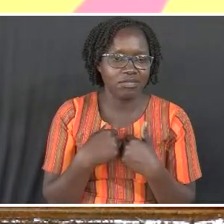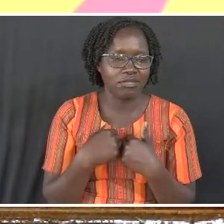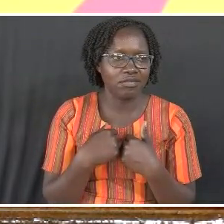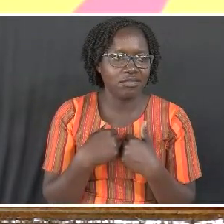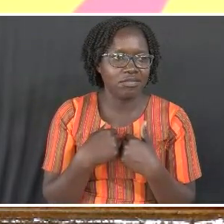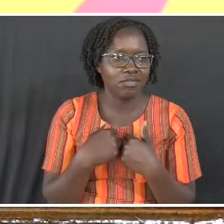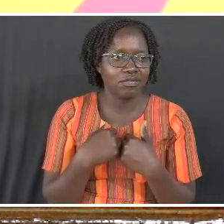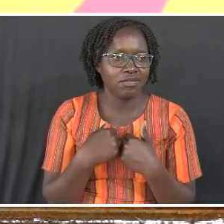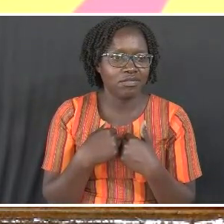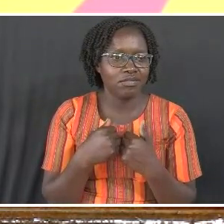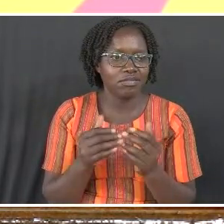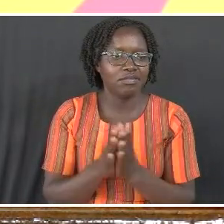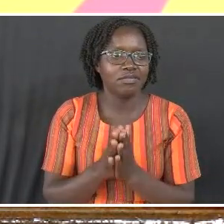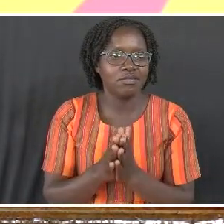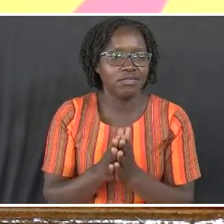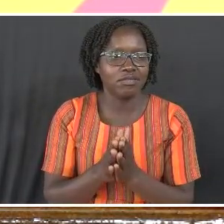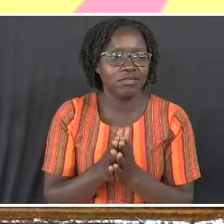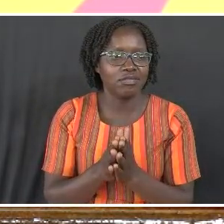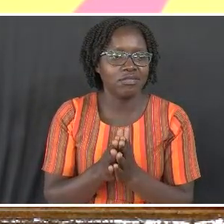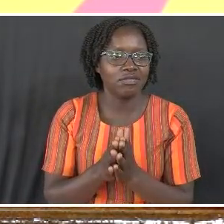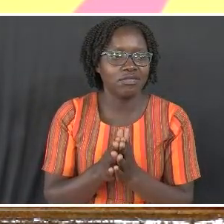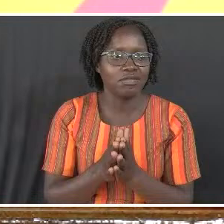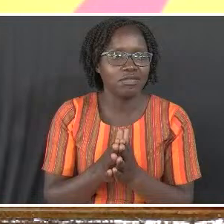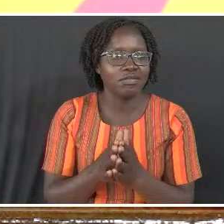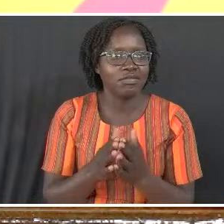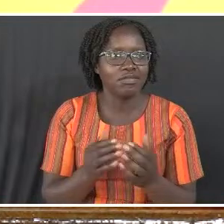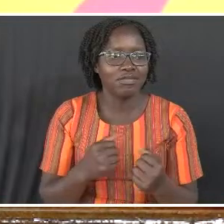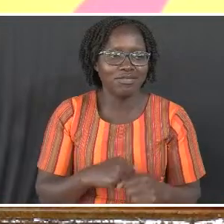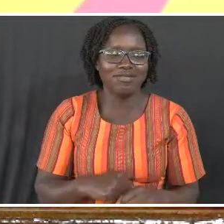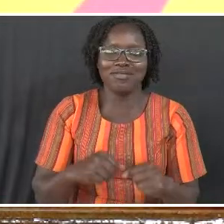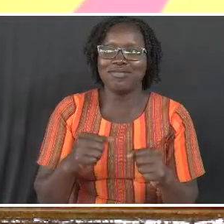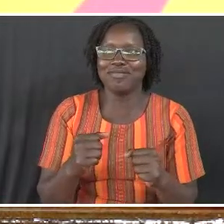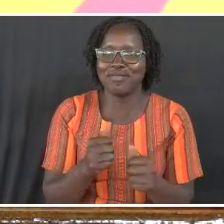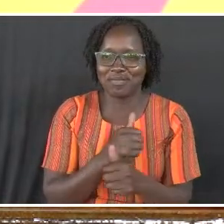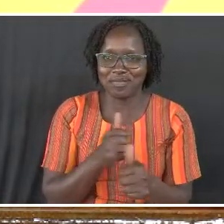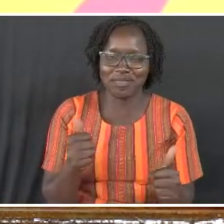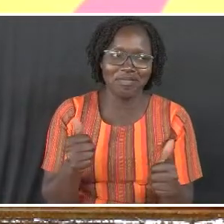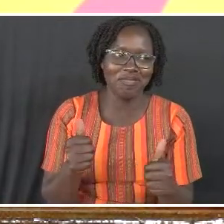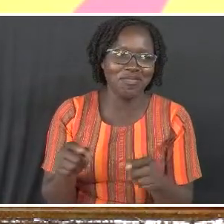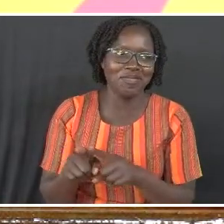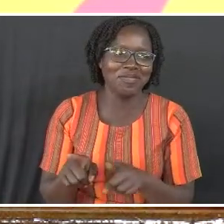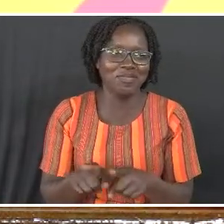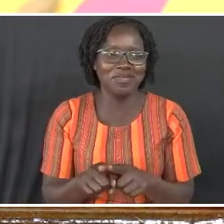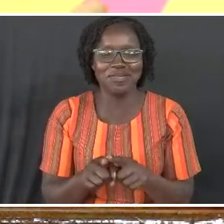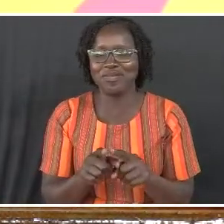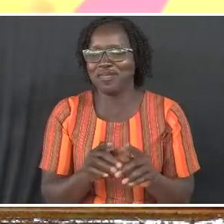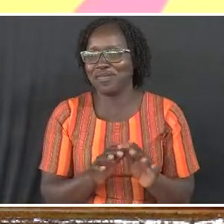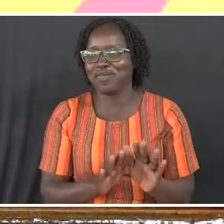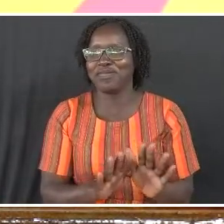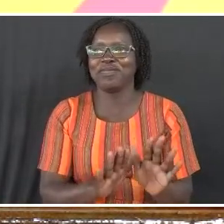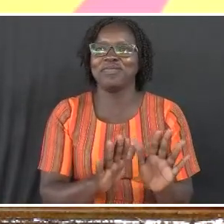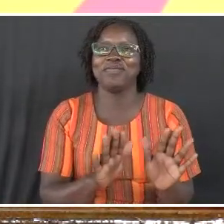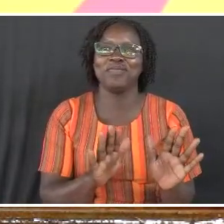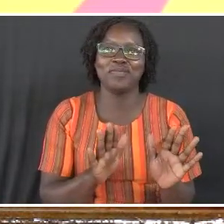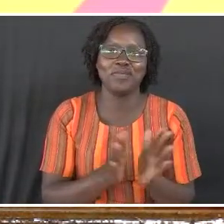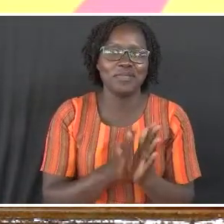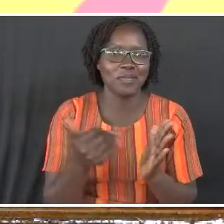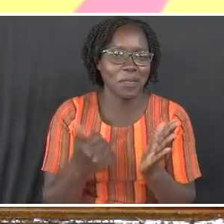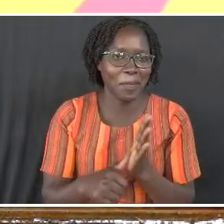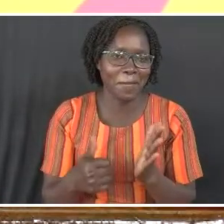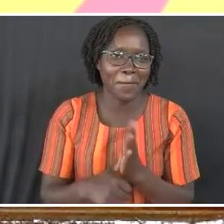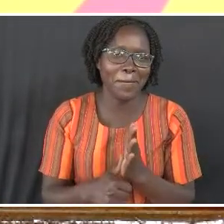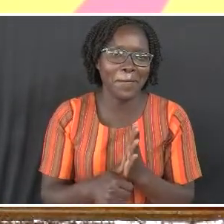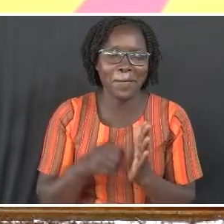replaced, so that at least you'll be able to chew well, and then also we'll avoid other problems